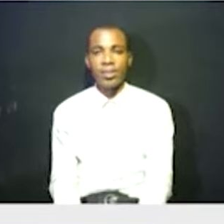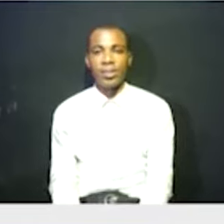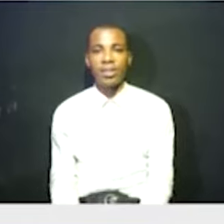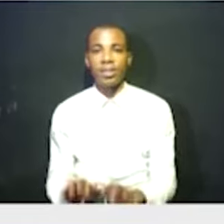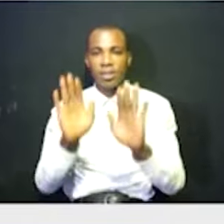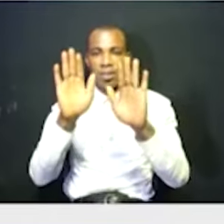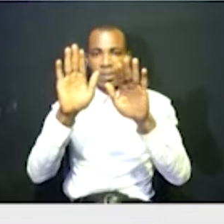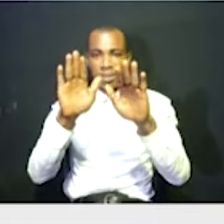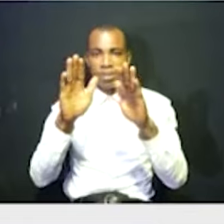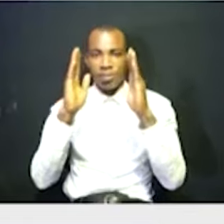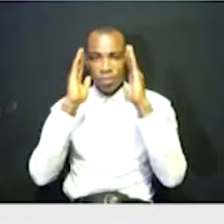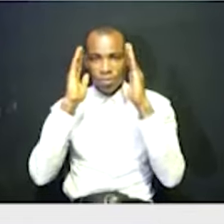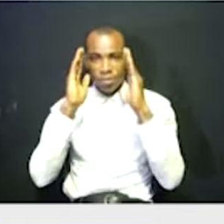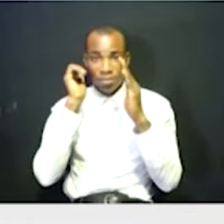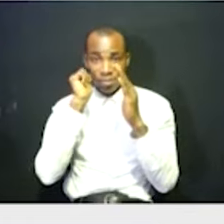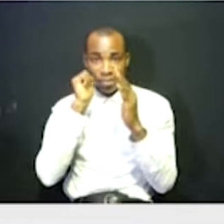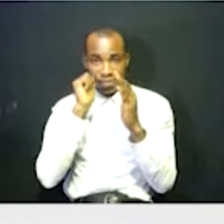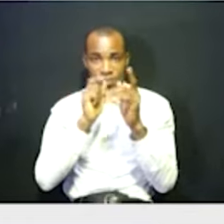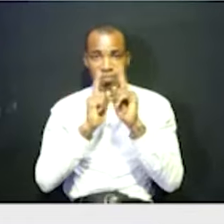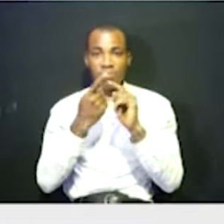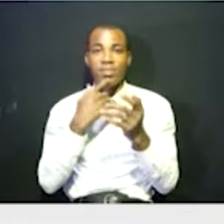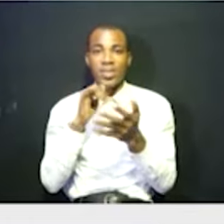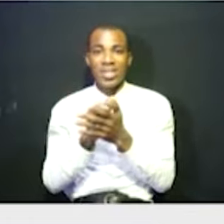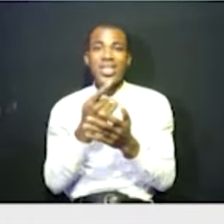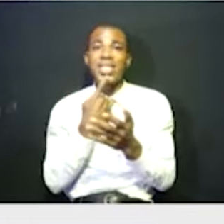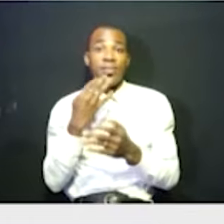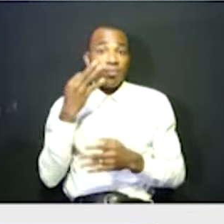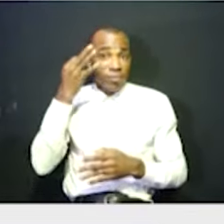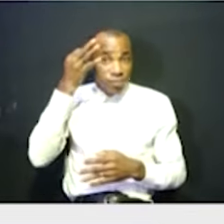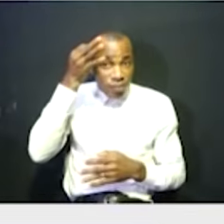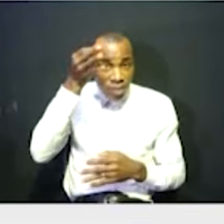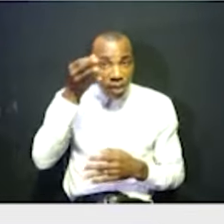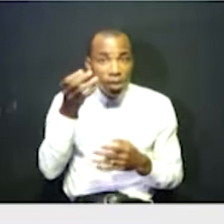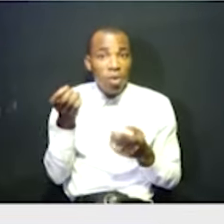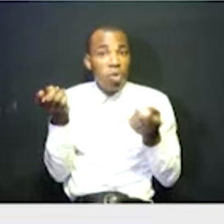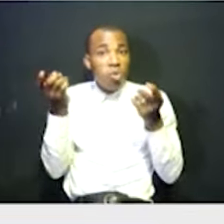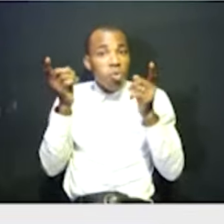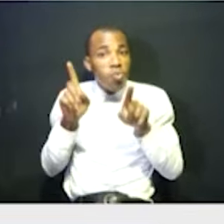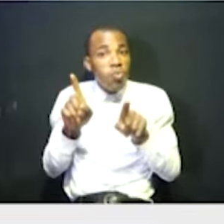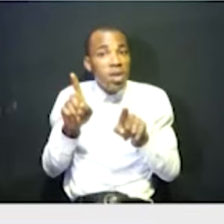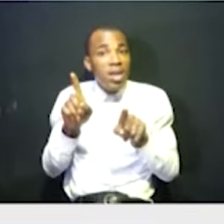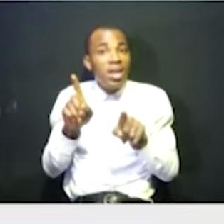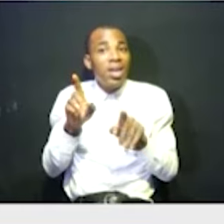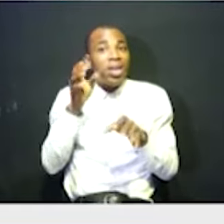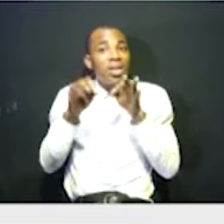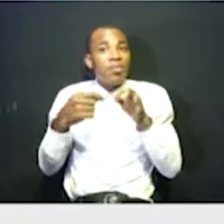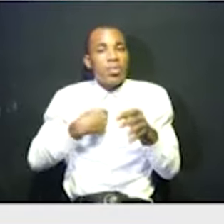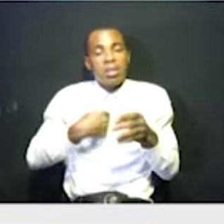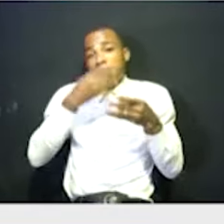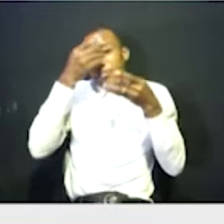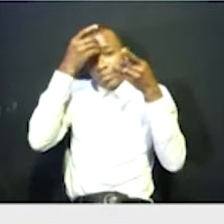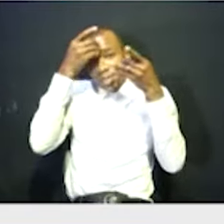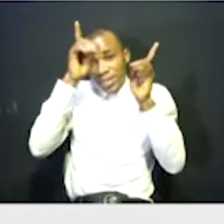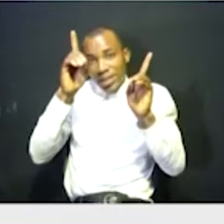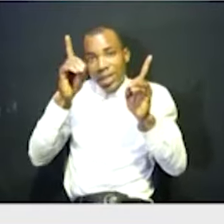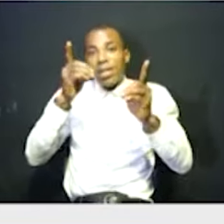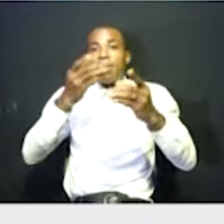let's pay attention to what she said again. Someday, when and if I choose to have a child,